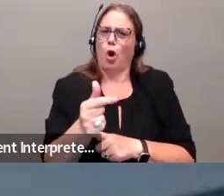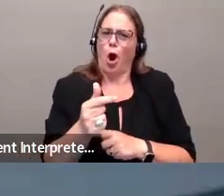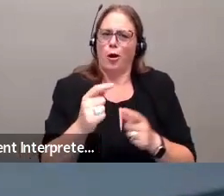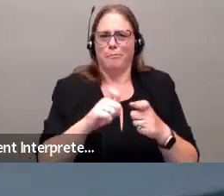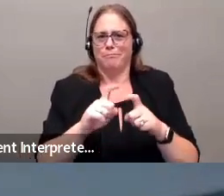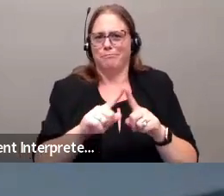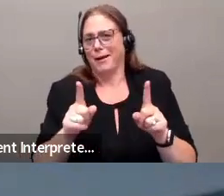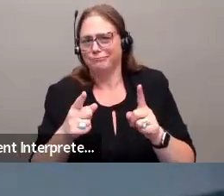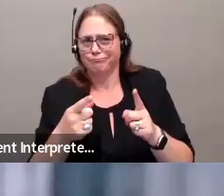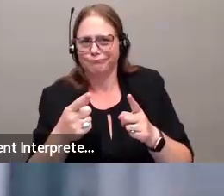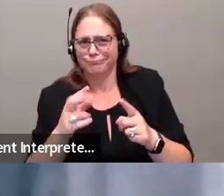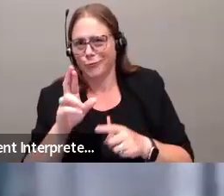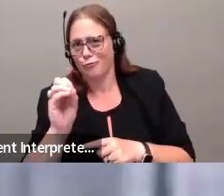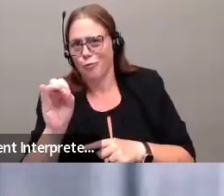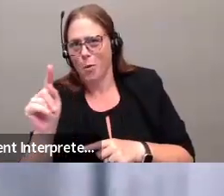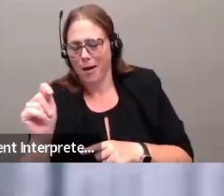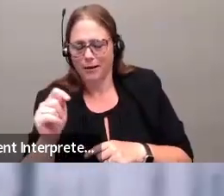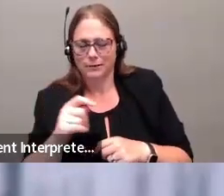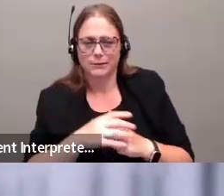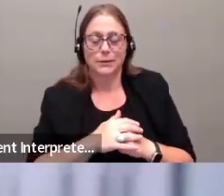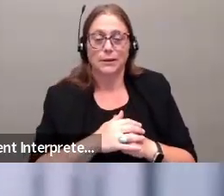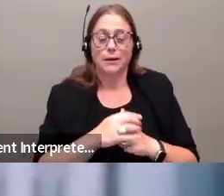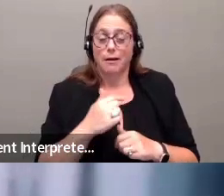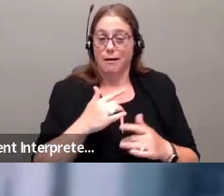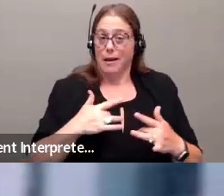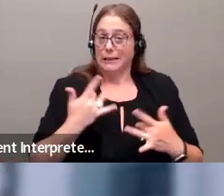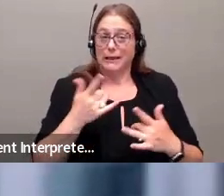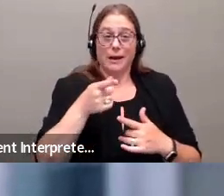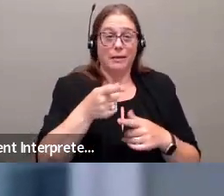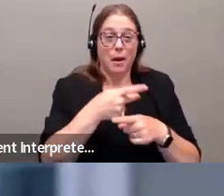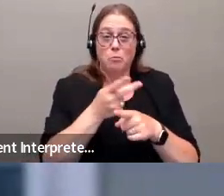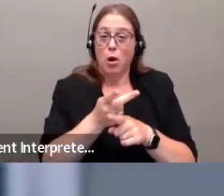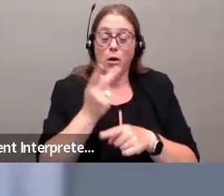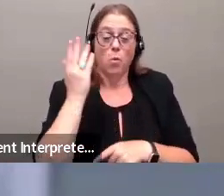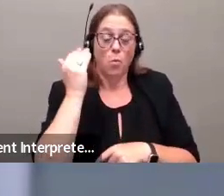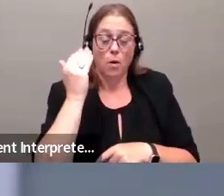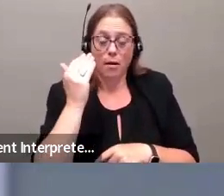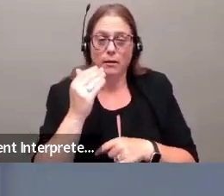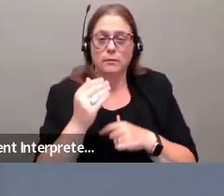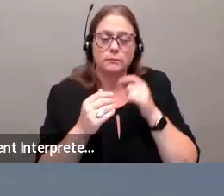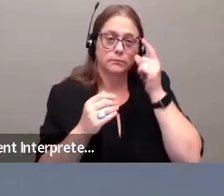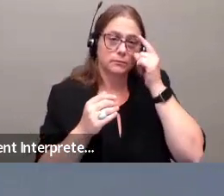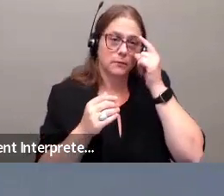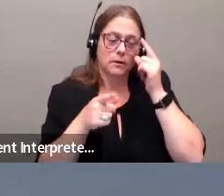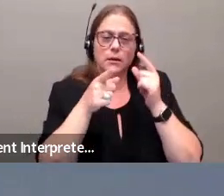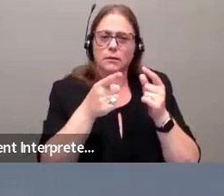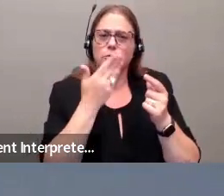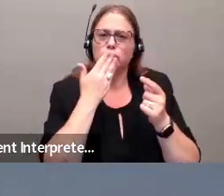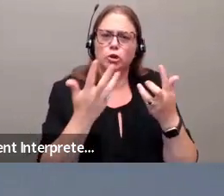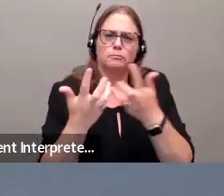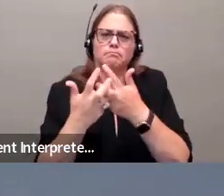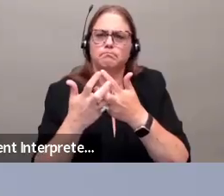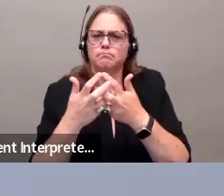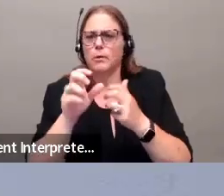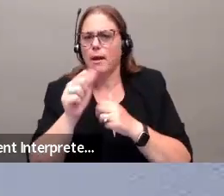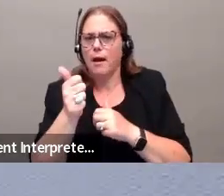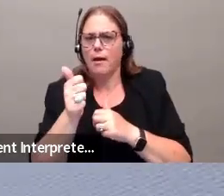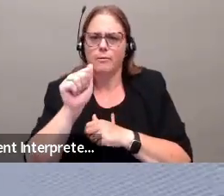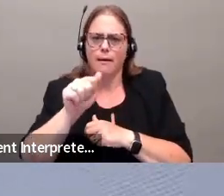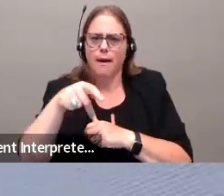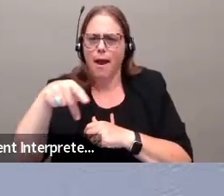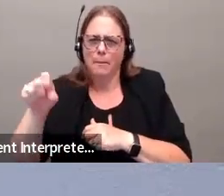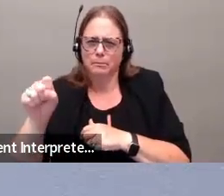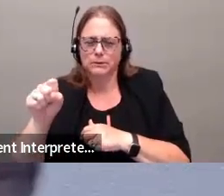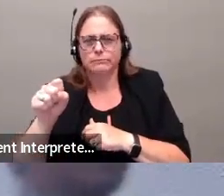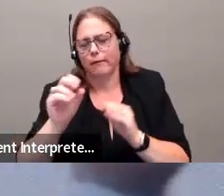about Glide is the potential for integration with say other applications. I think mapping is